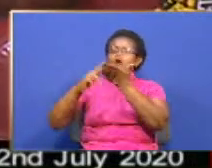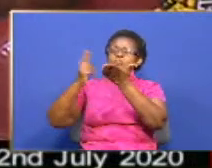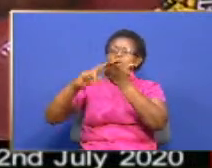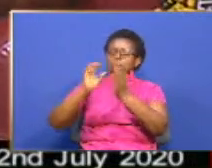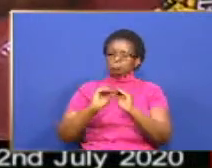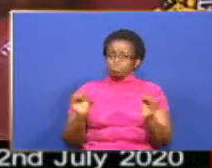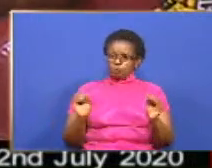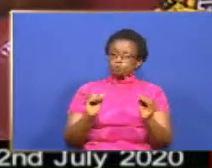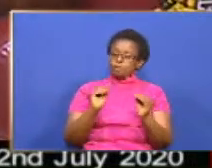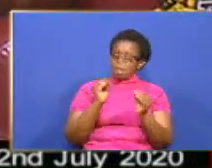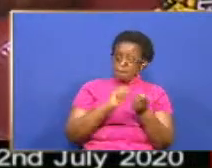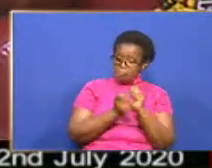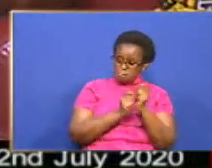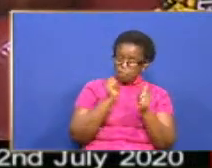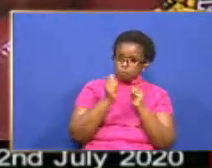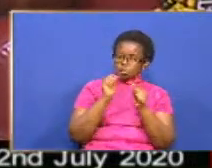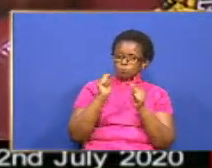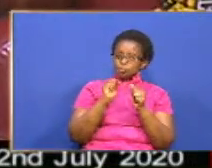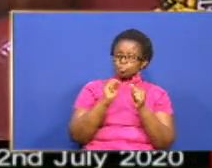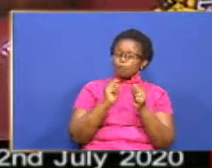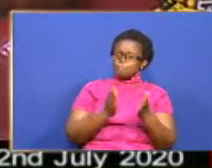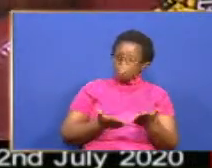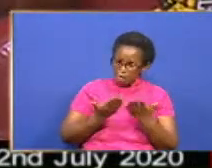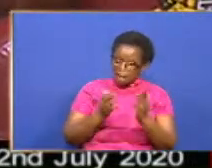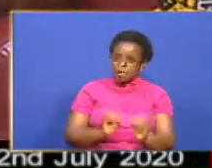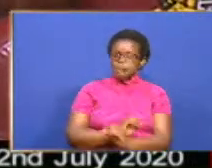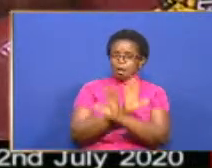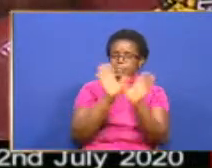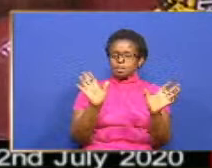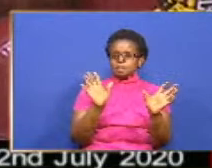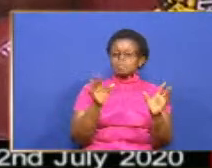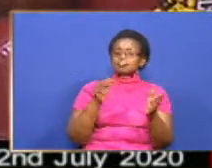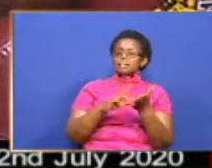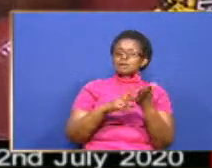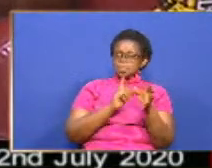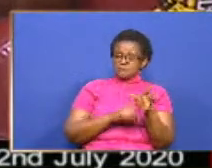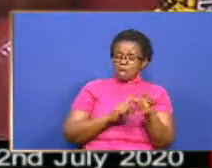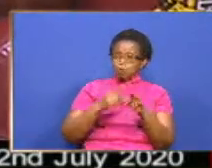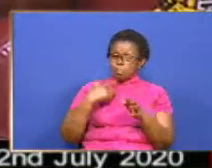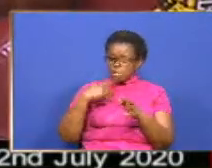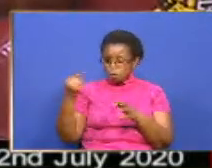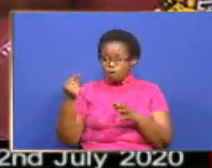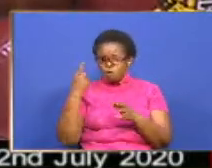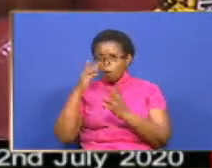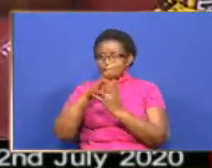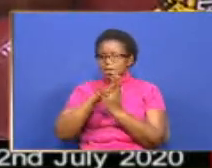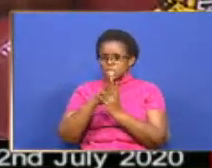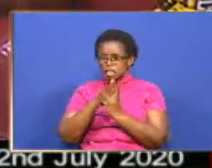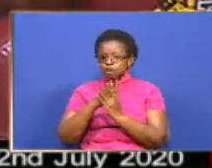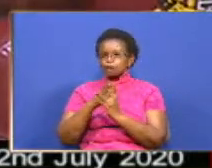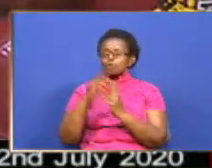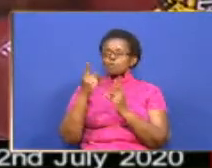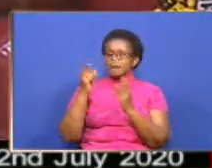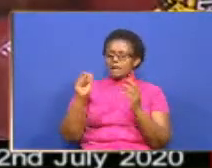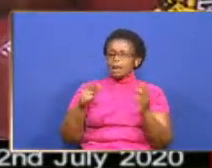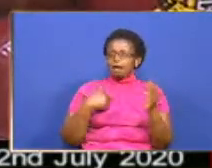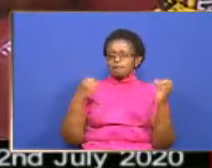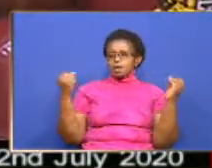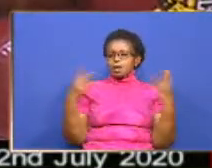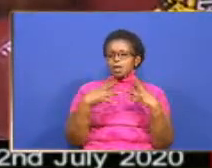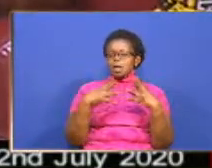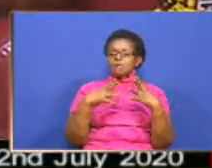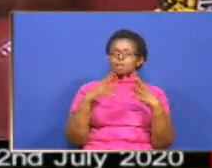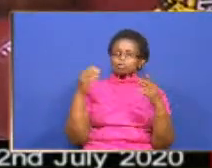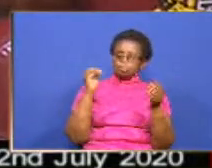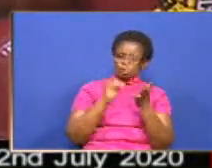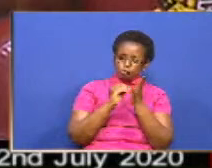clarity so that when we go for mediation, which we are sure we will, then we will be able to have a very clear document that can be